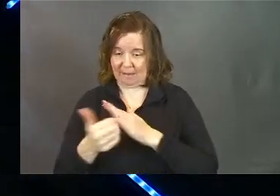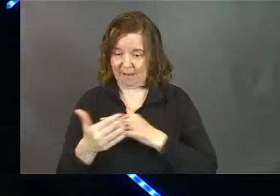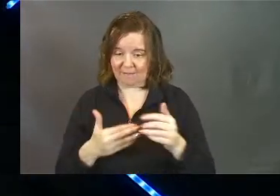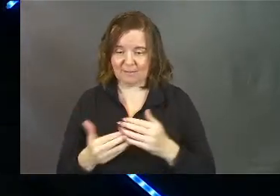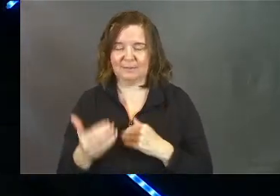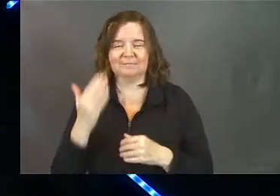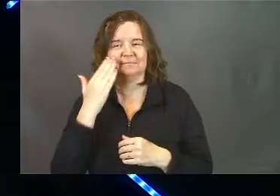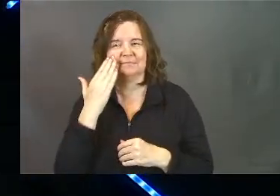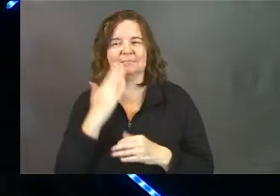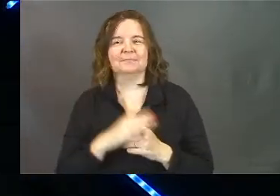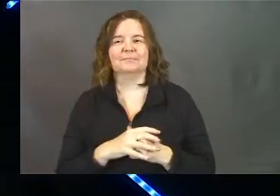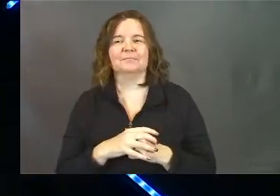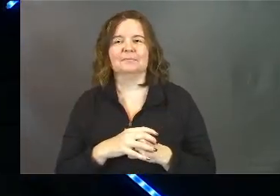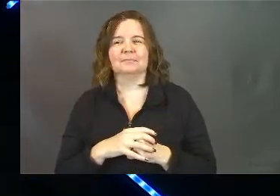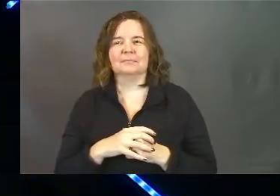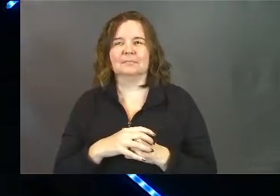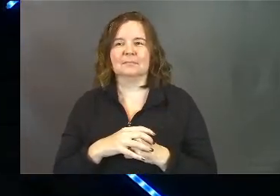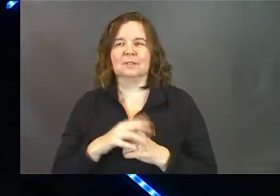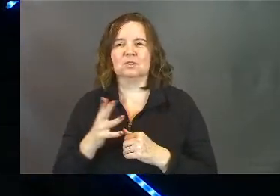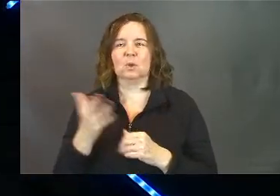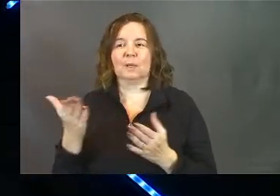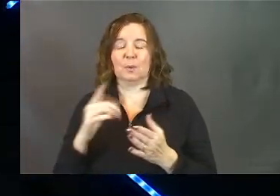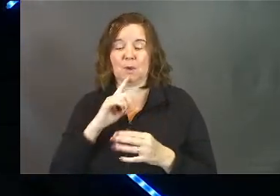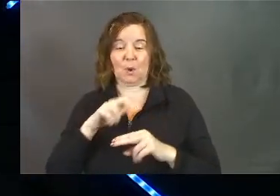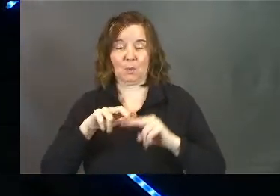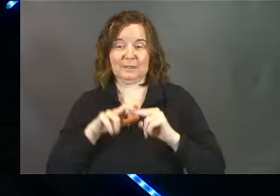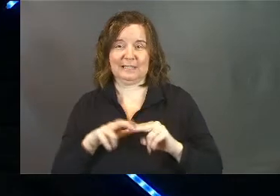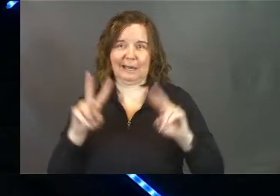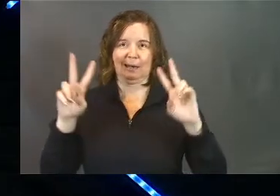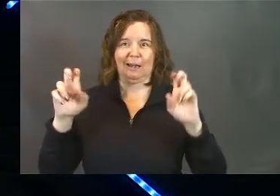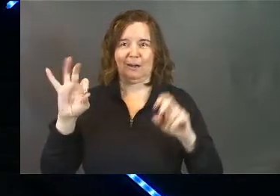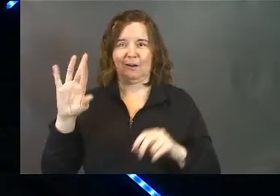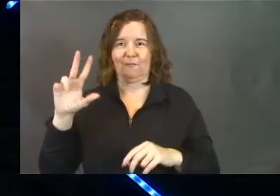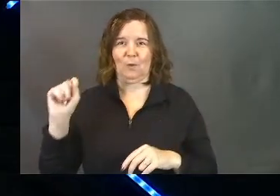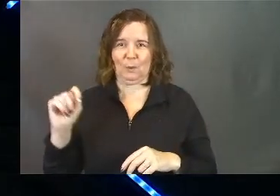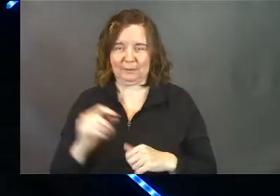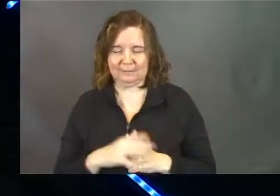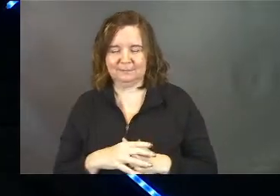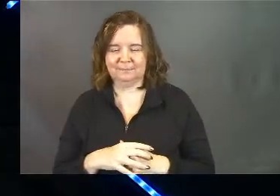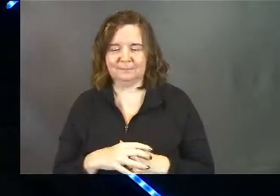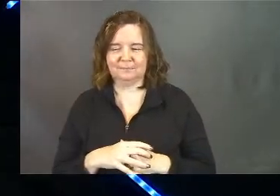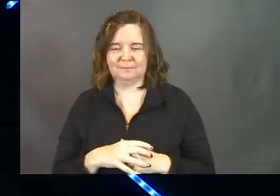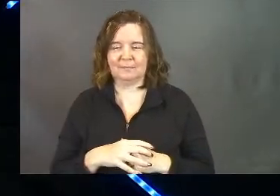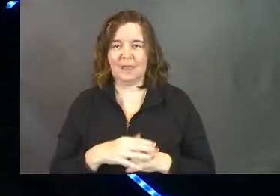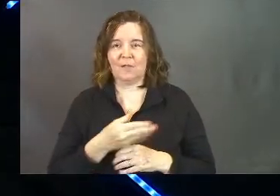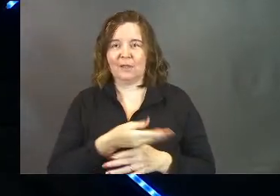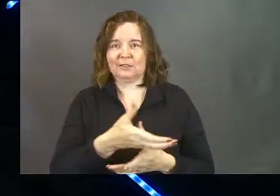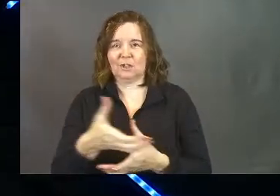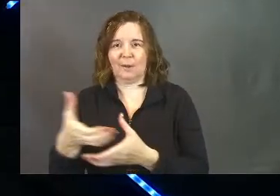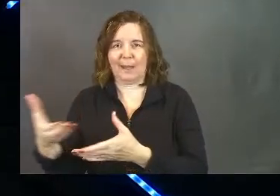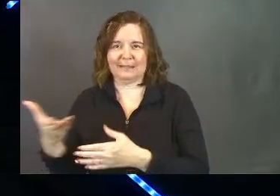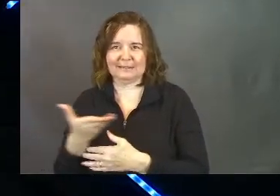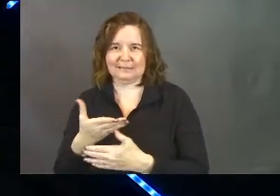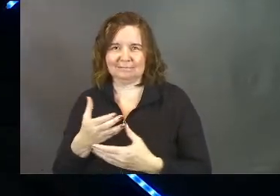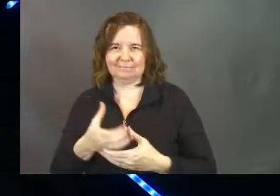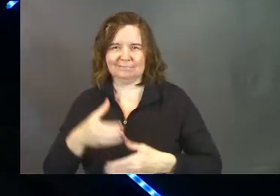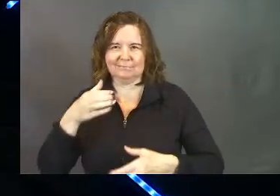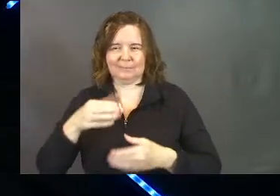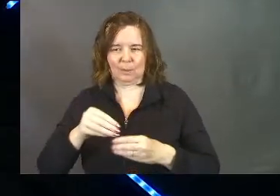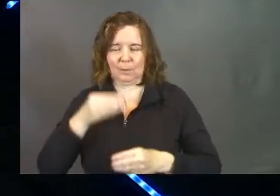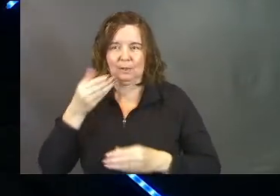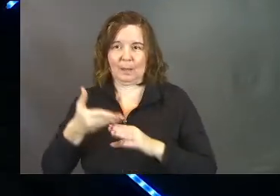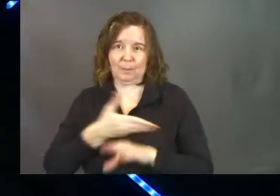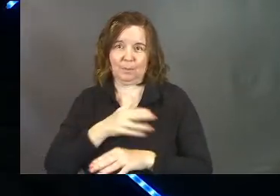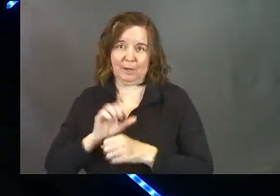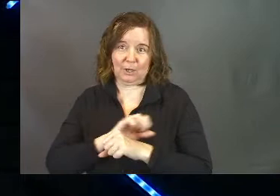comfortable, you know? So here we are sitting in our fort, and they start passing, you know, this thing around, and pre-COVID